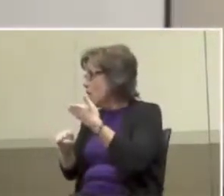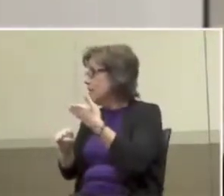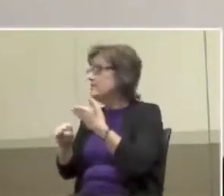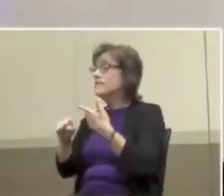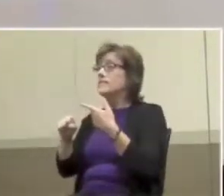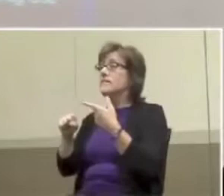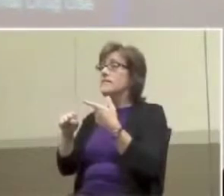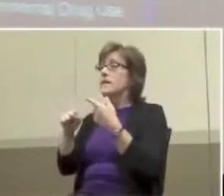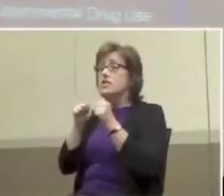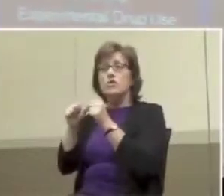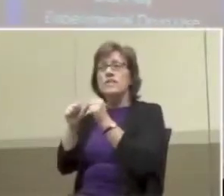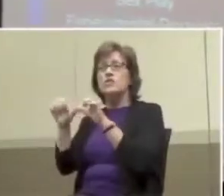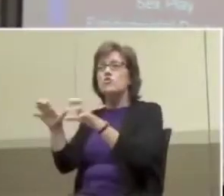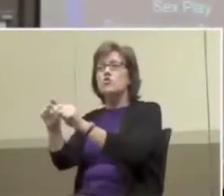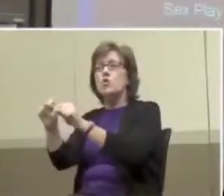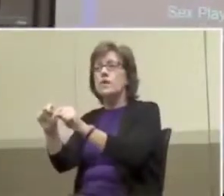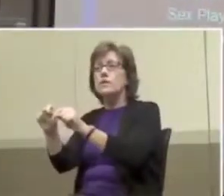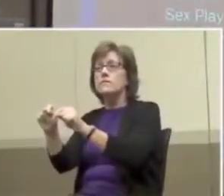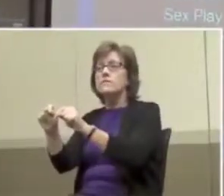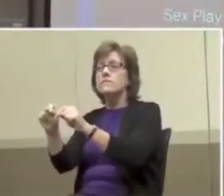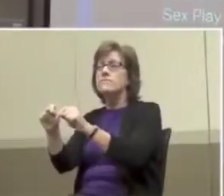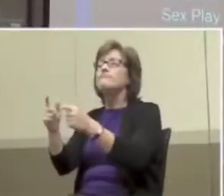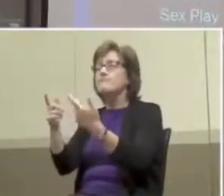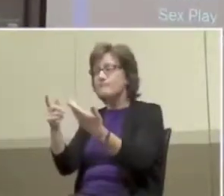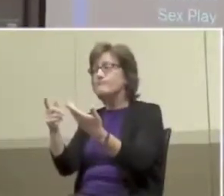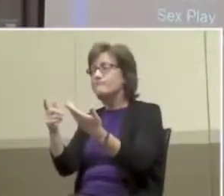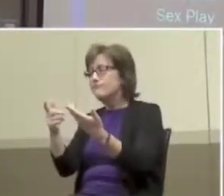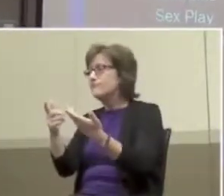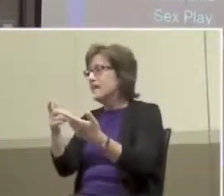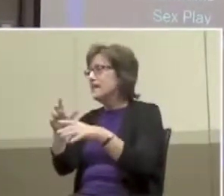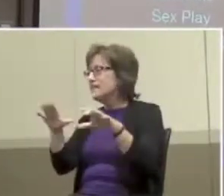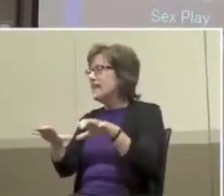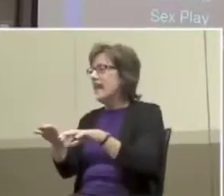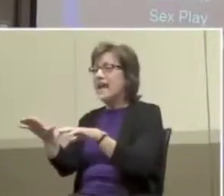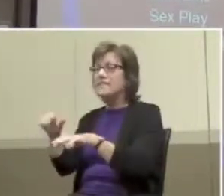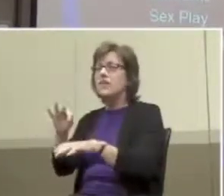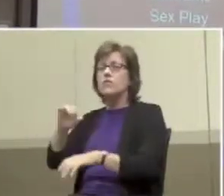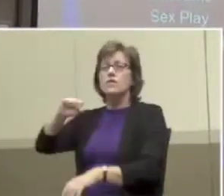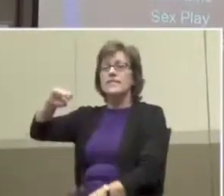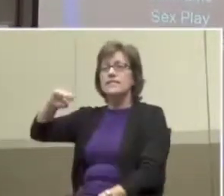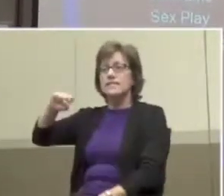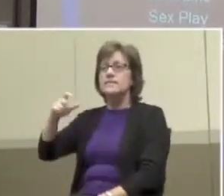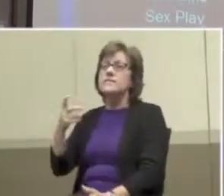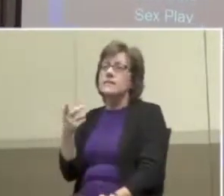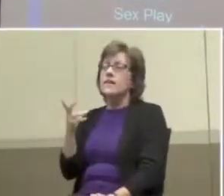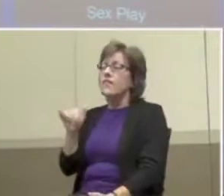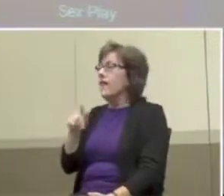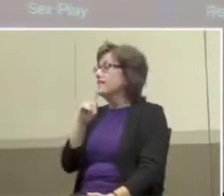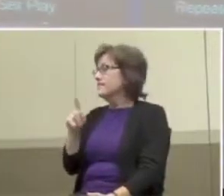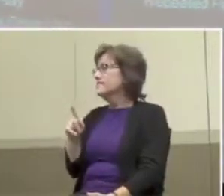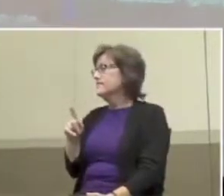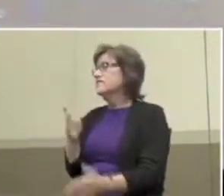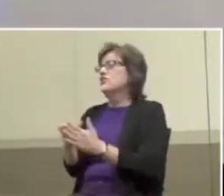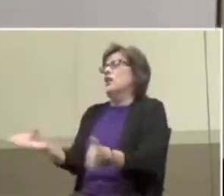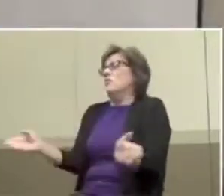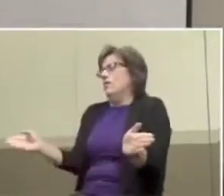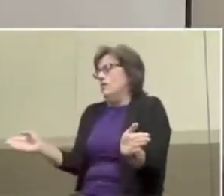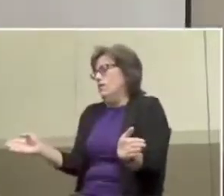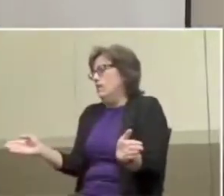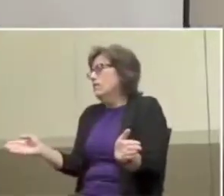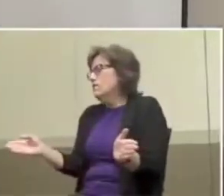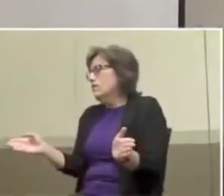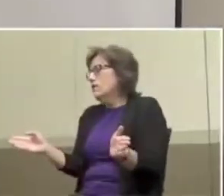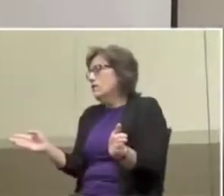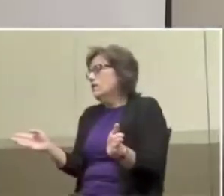to do it, chances are it is an active resistance. This is in general. Now, we all have those situations where a kid